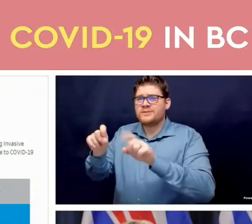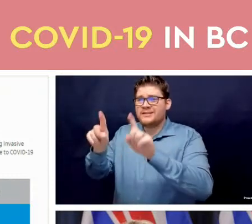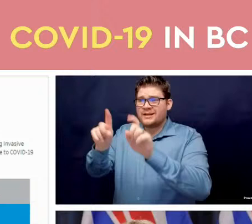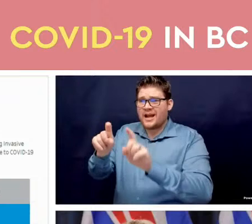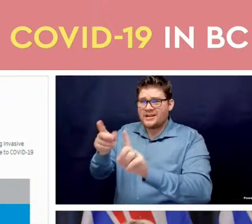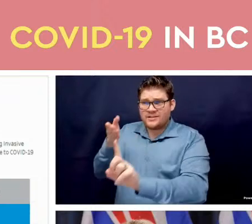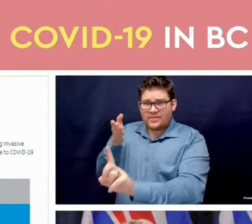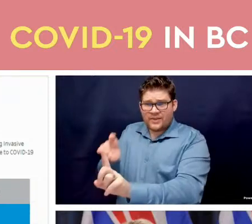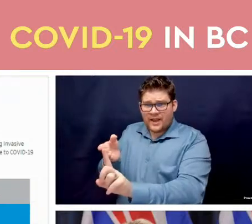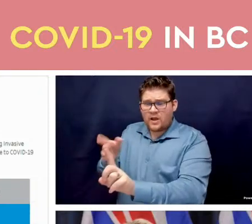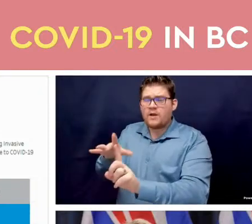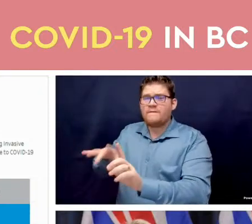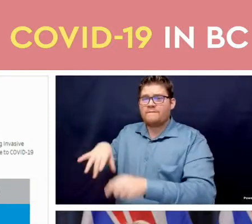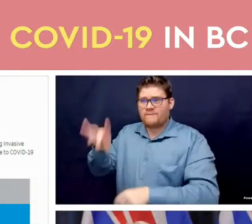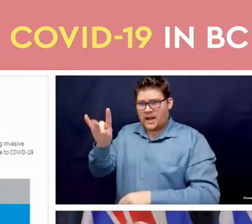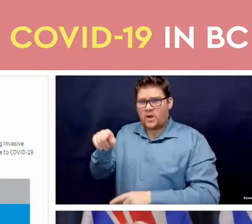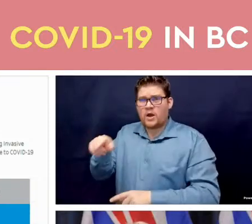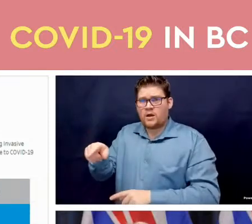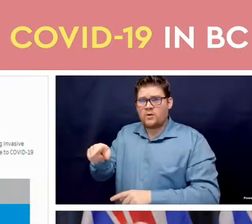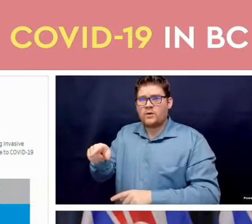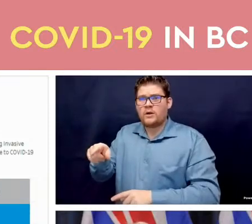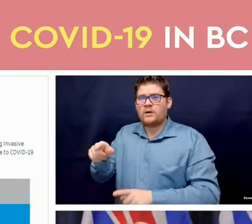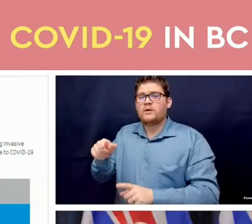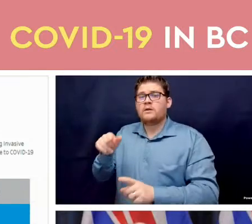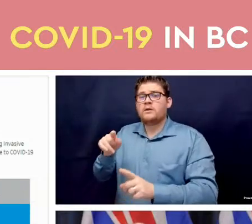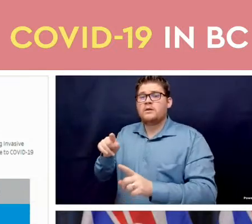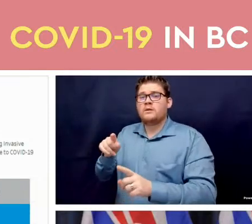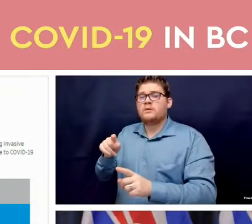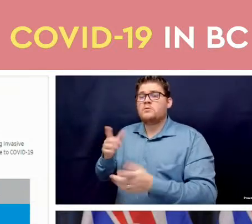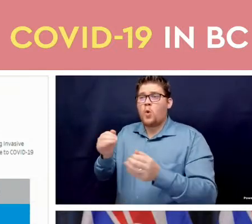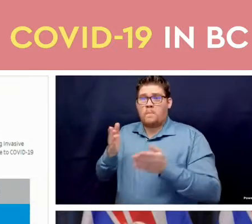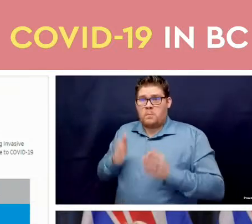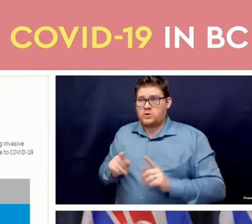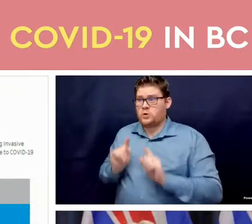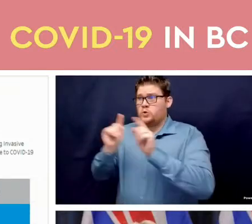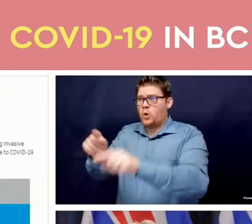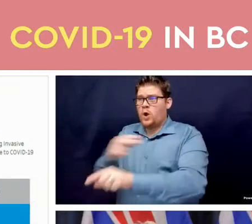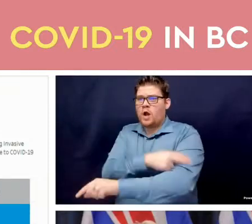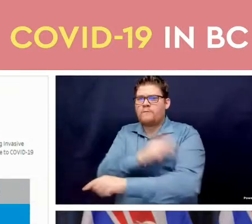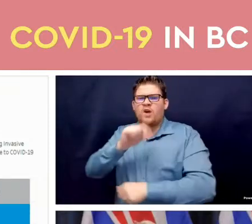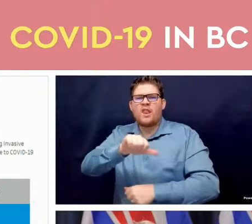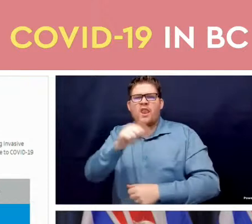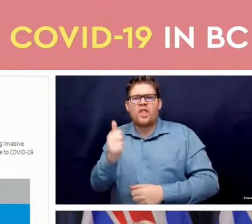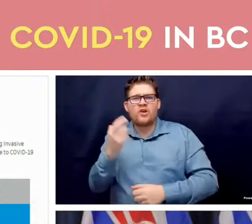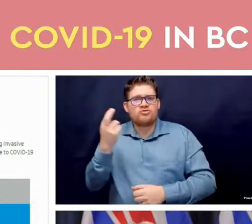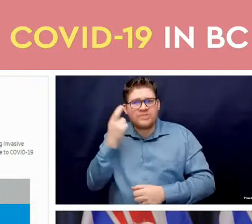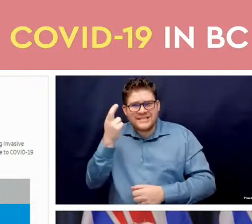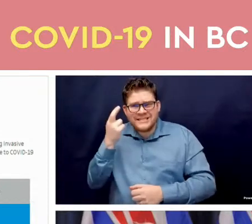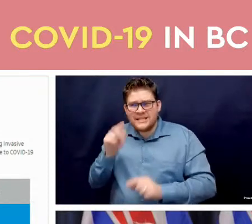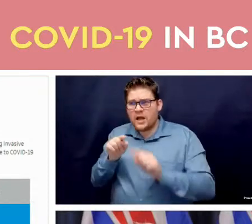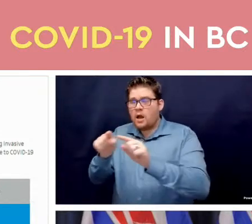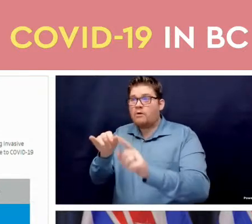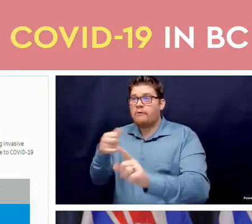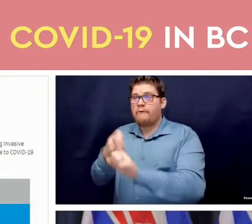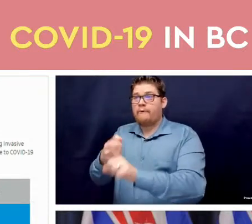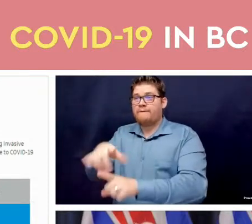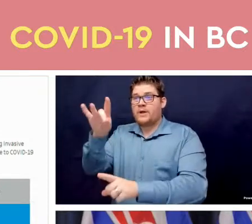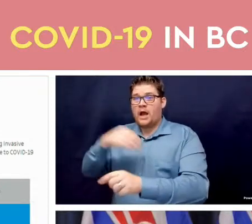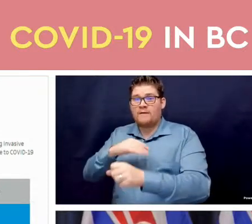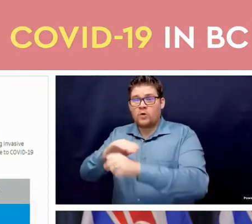much transmission in the community, we are now finding that people are being incidentally testing